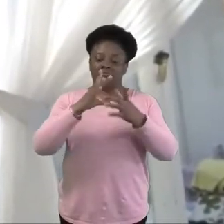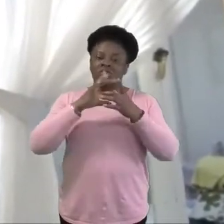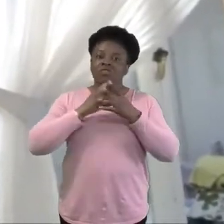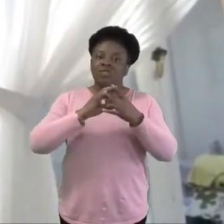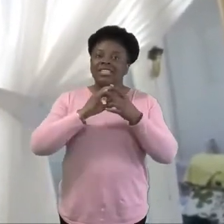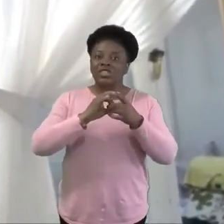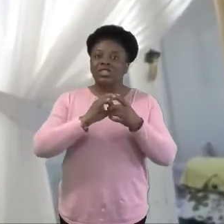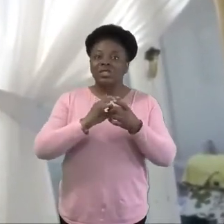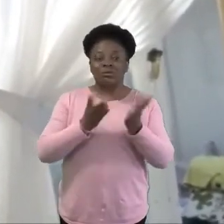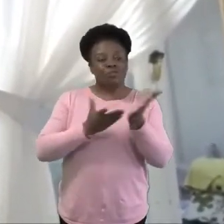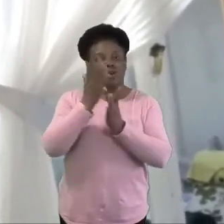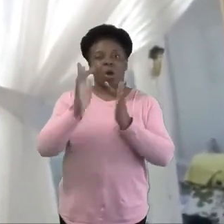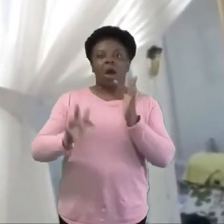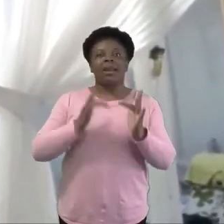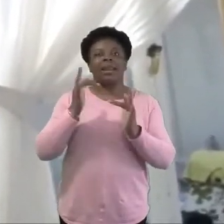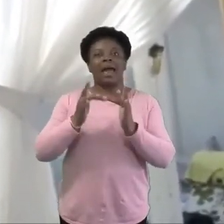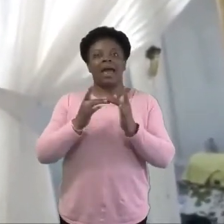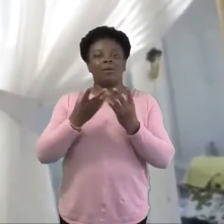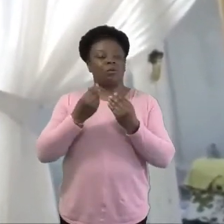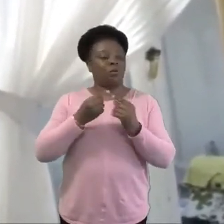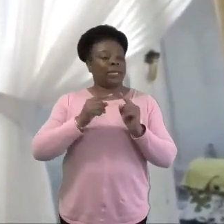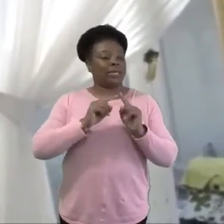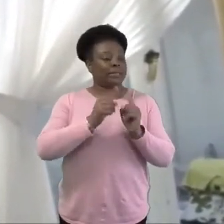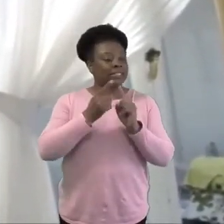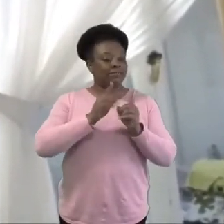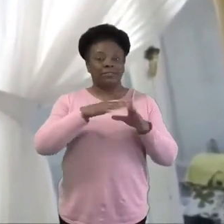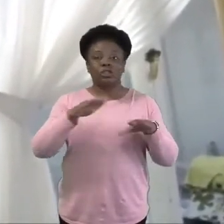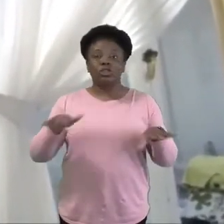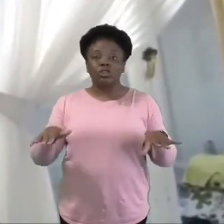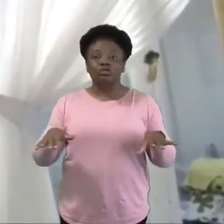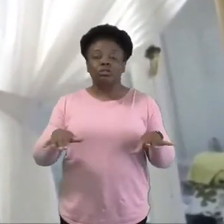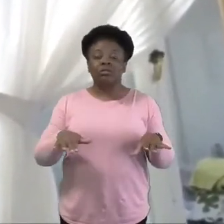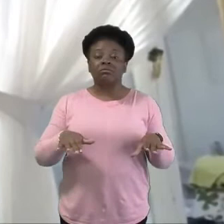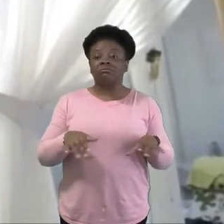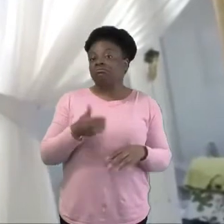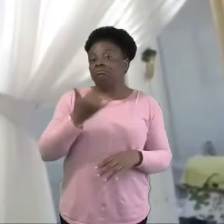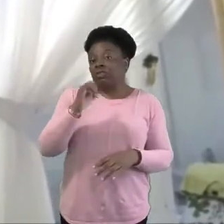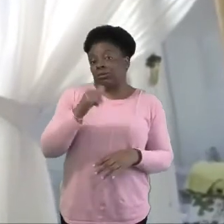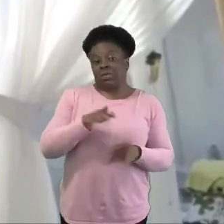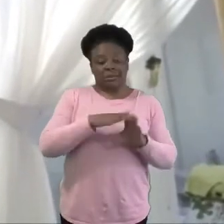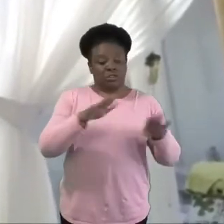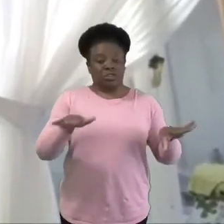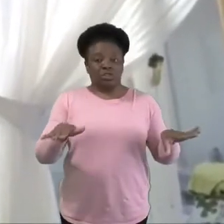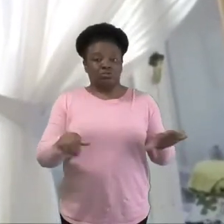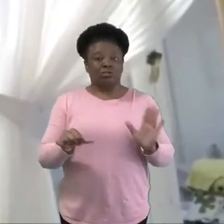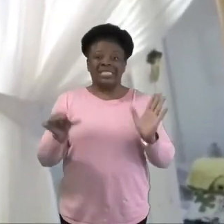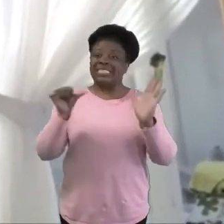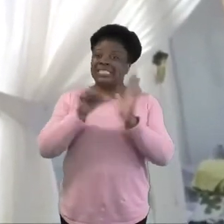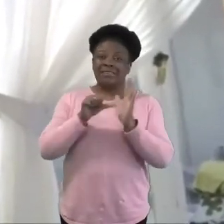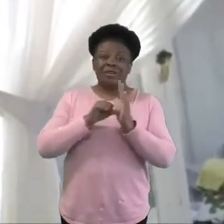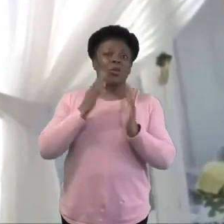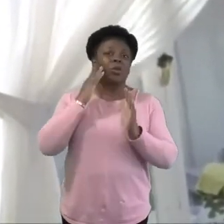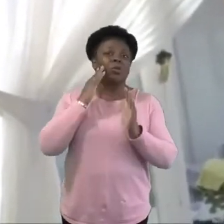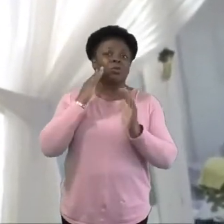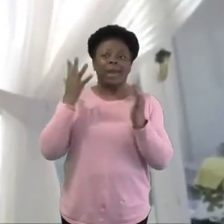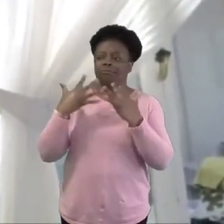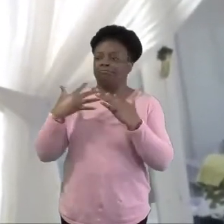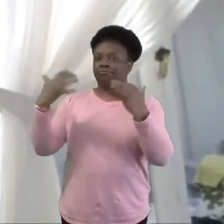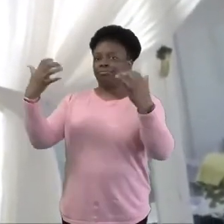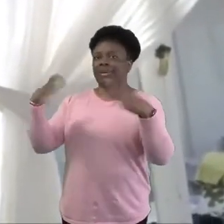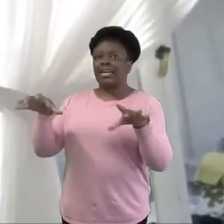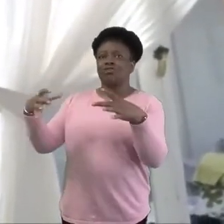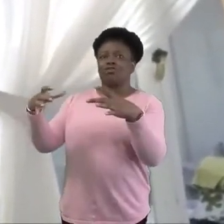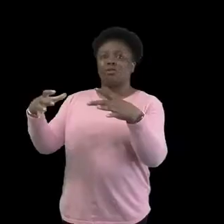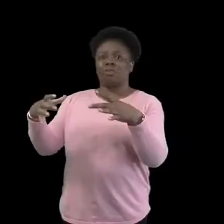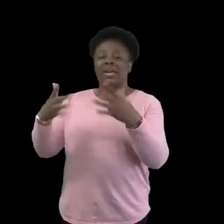online with some of those children who perhaps struggled in the group before and flourished